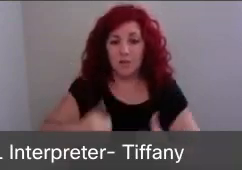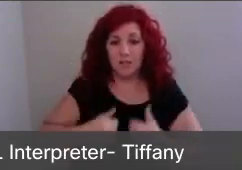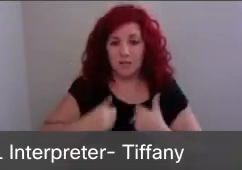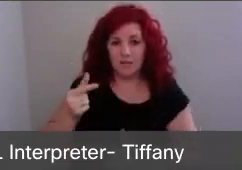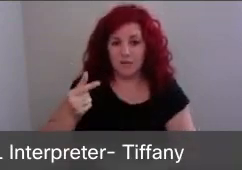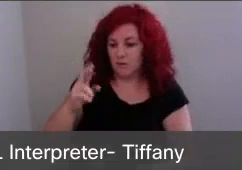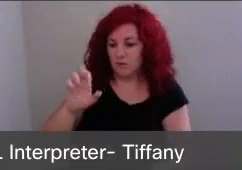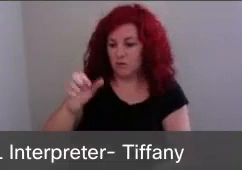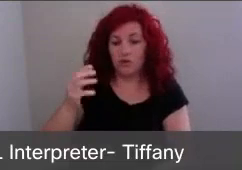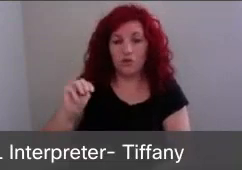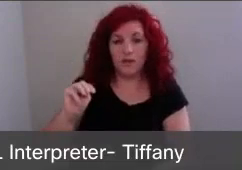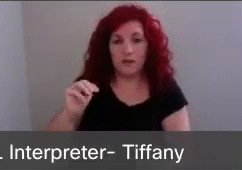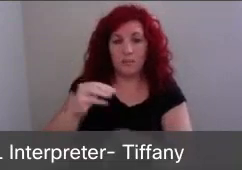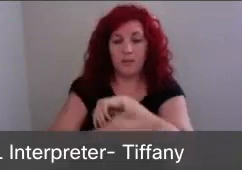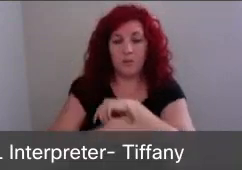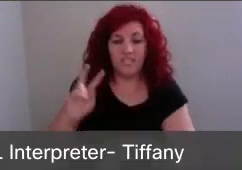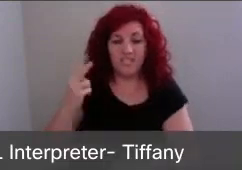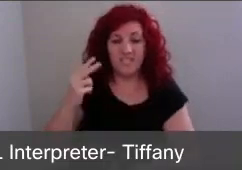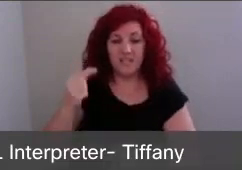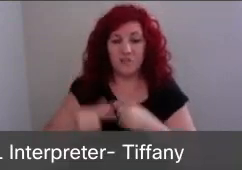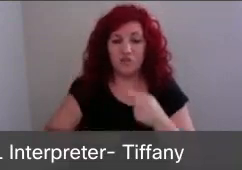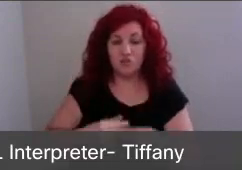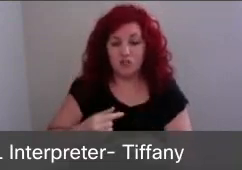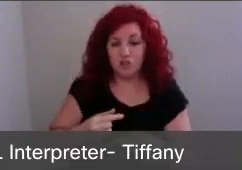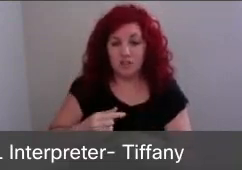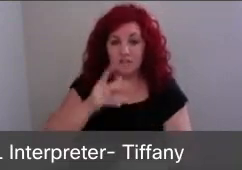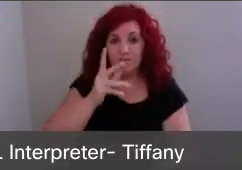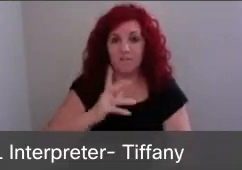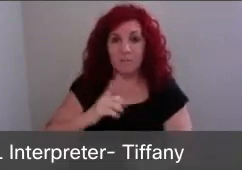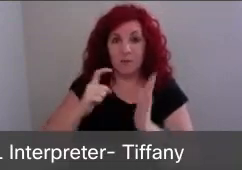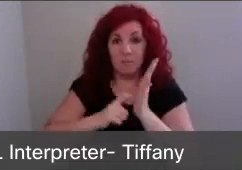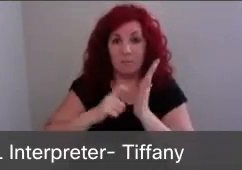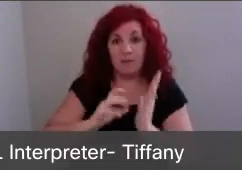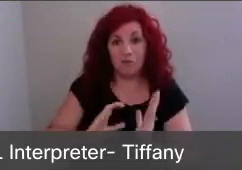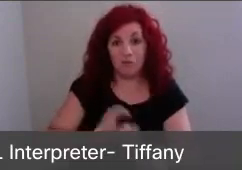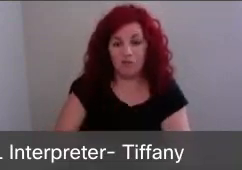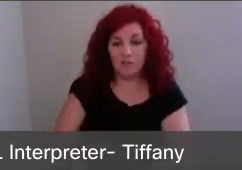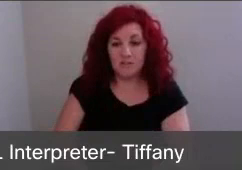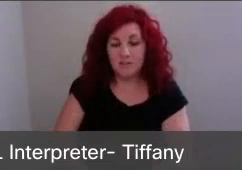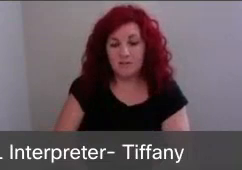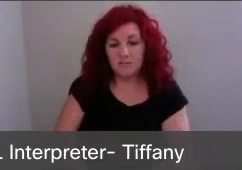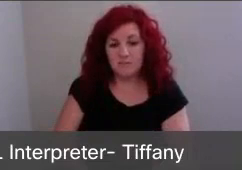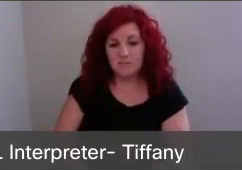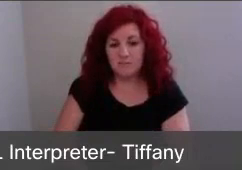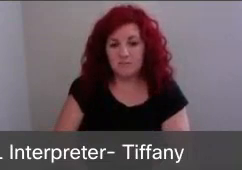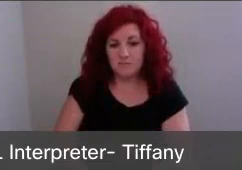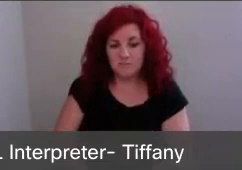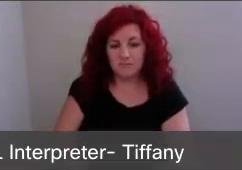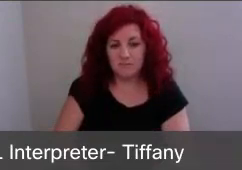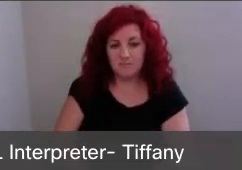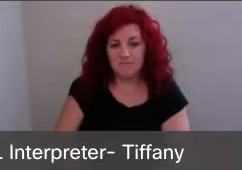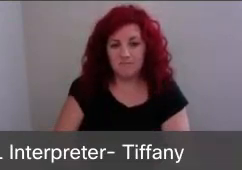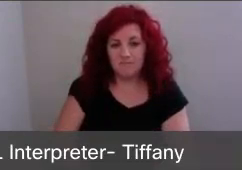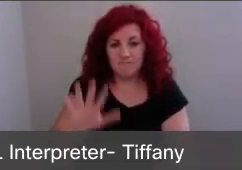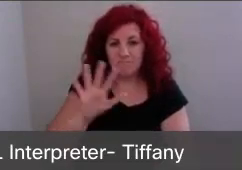County. I'm a second-generation female miner, and so I have a long